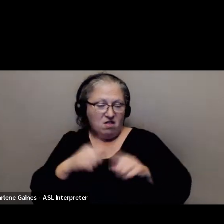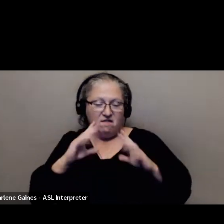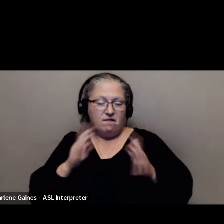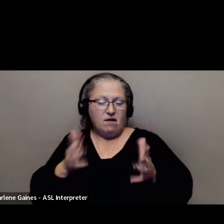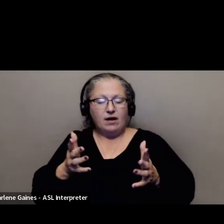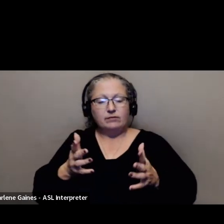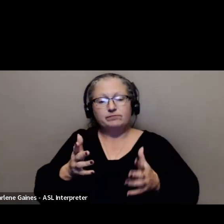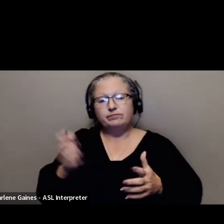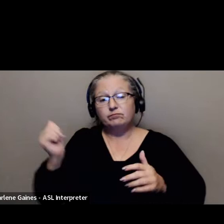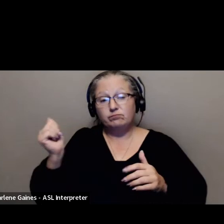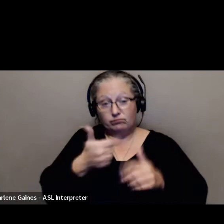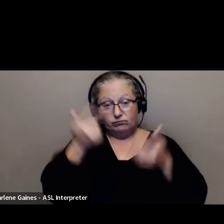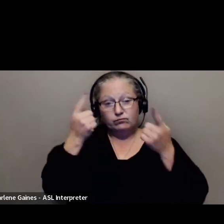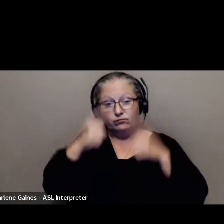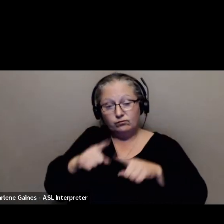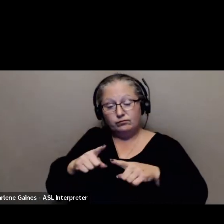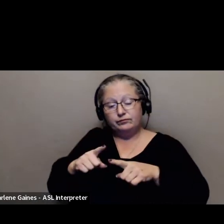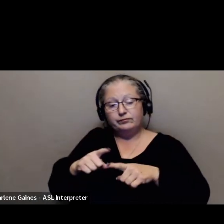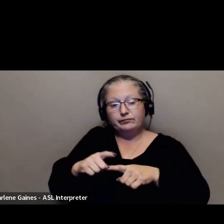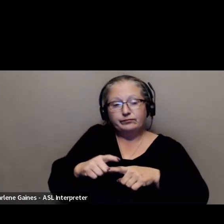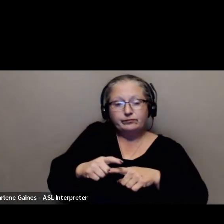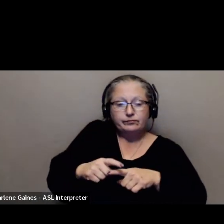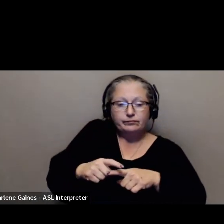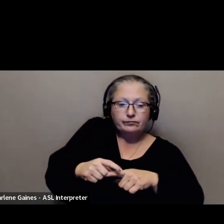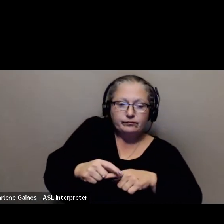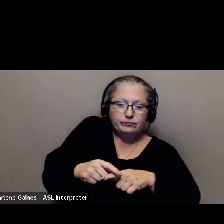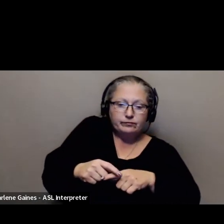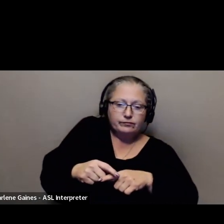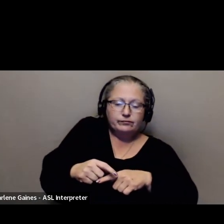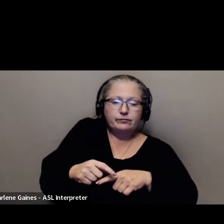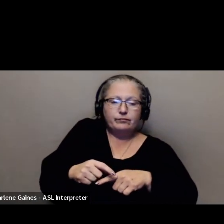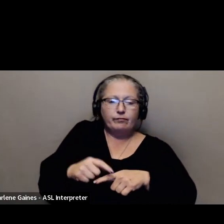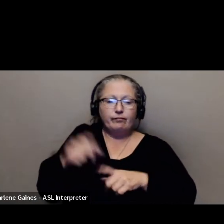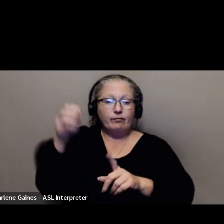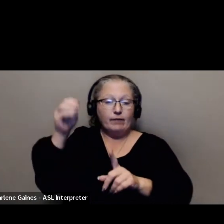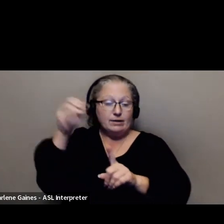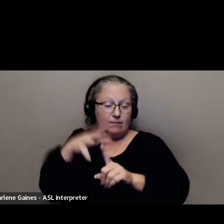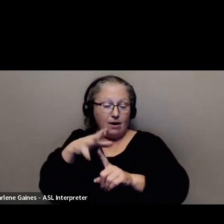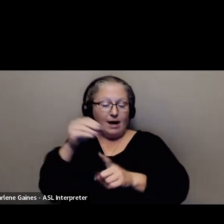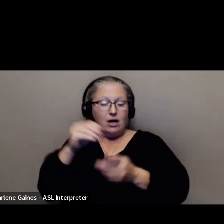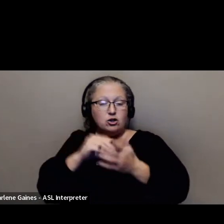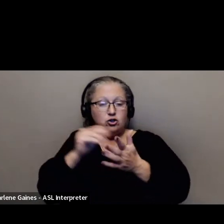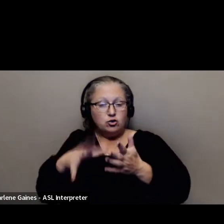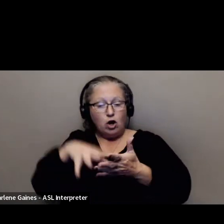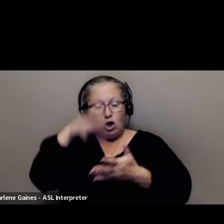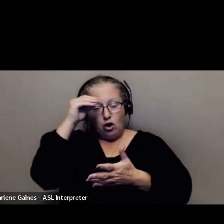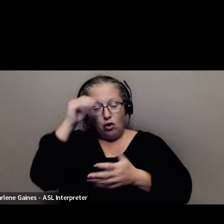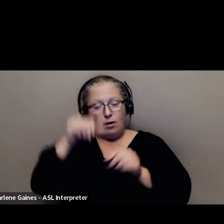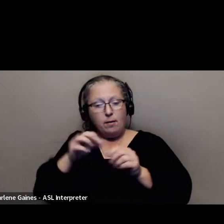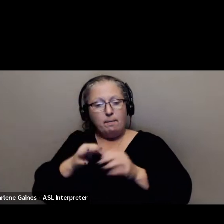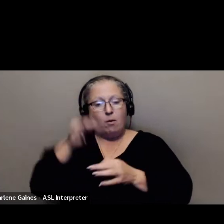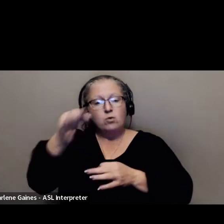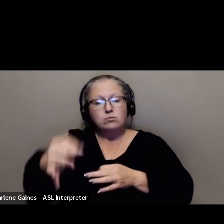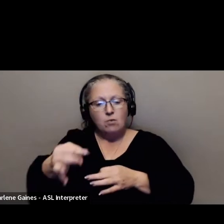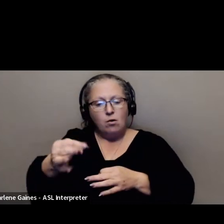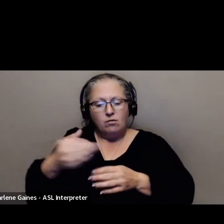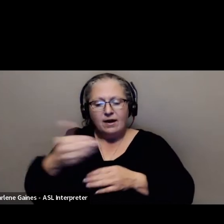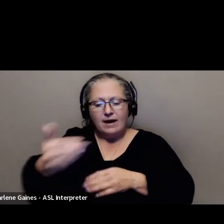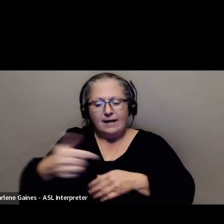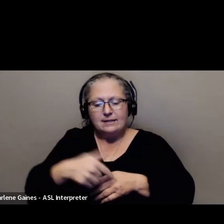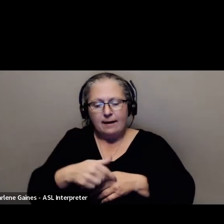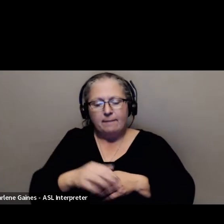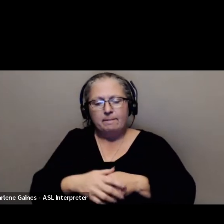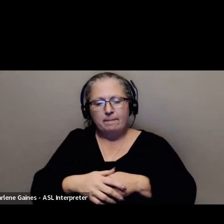Yeah. Seeing that we have a consensus, let's have the spotlight and student learning be postponed till next time.